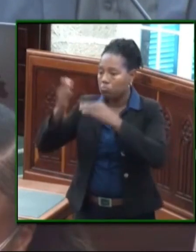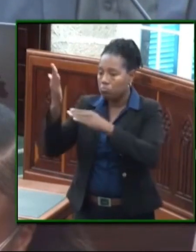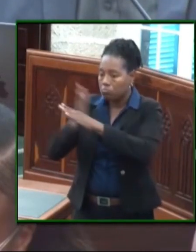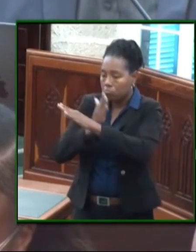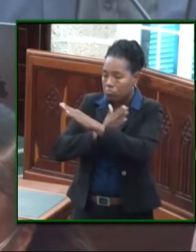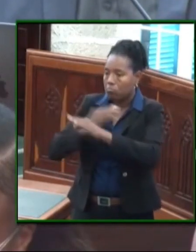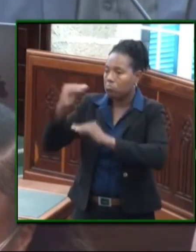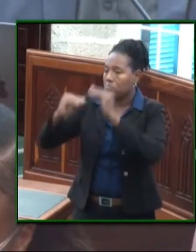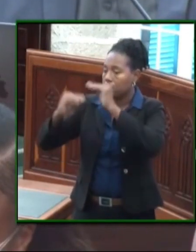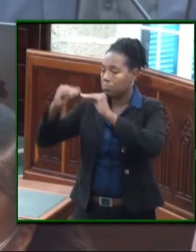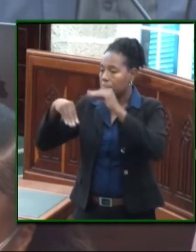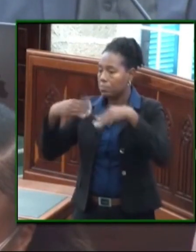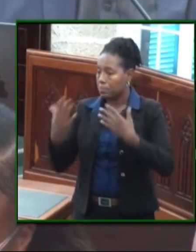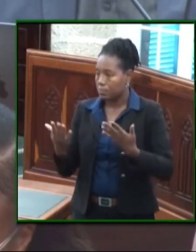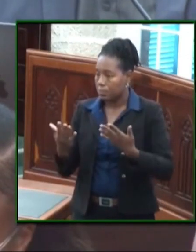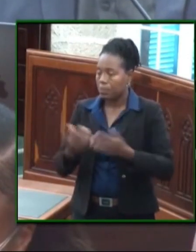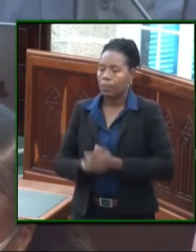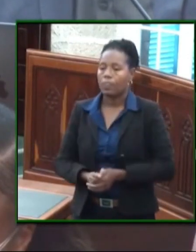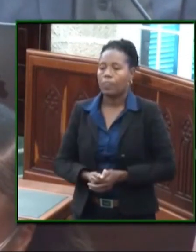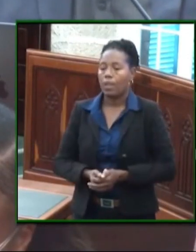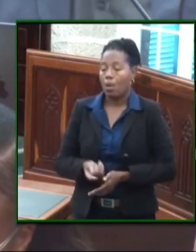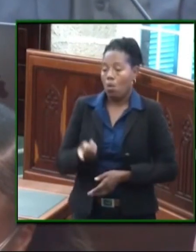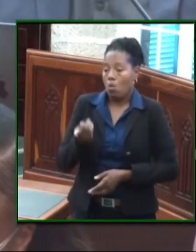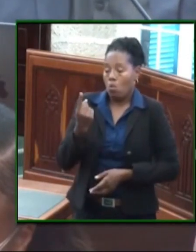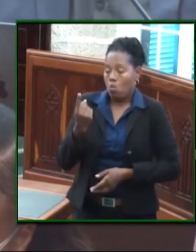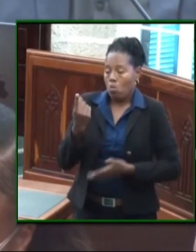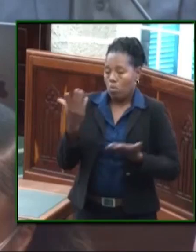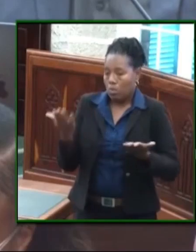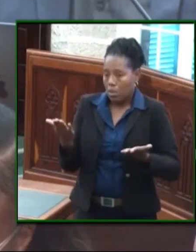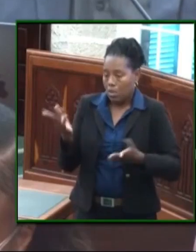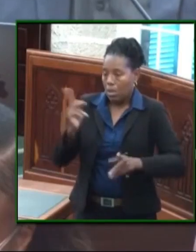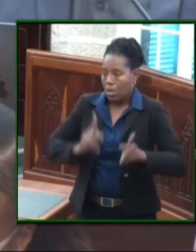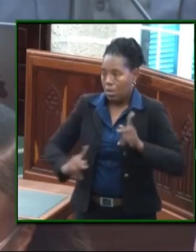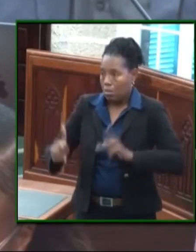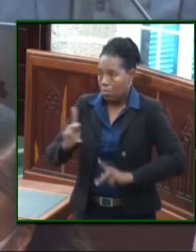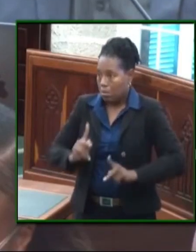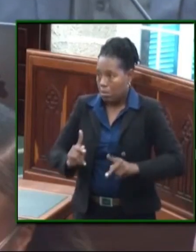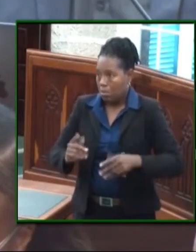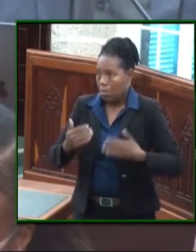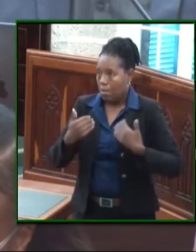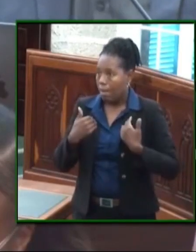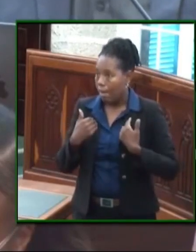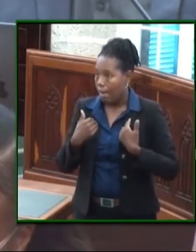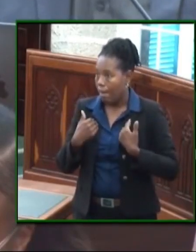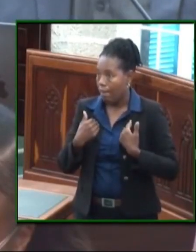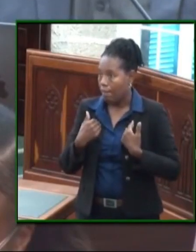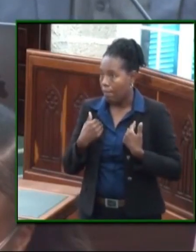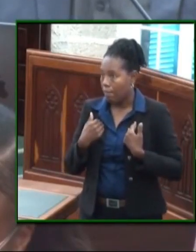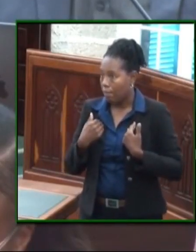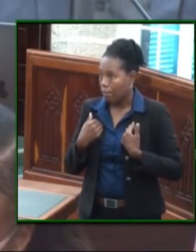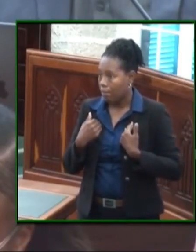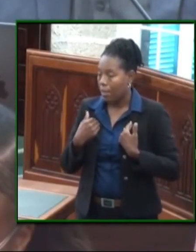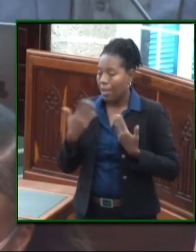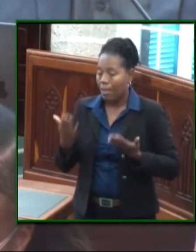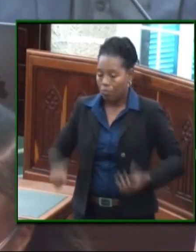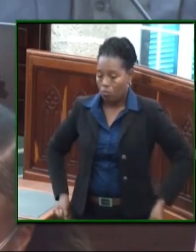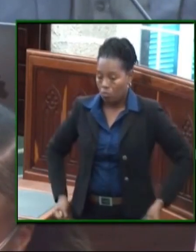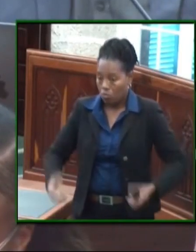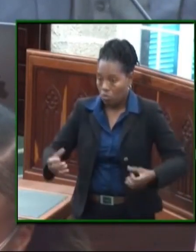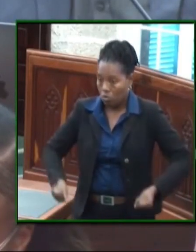that persons with wheelchairs are excluded right now because there's no wheelchair access in